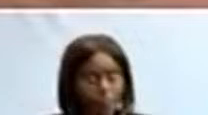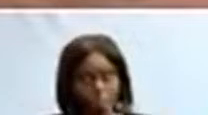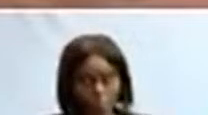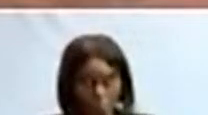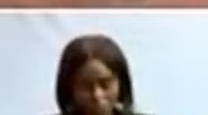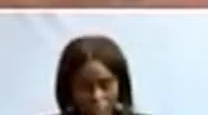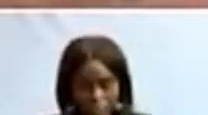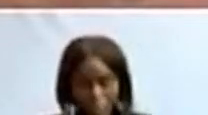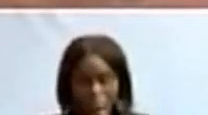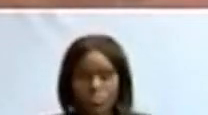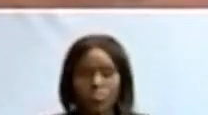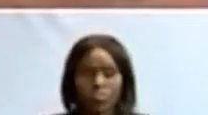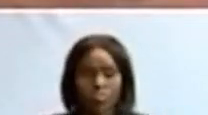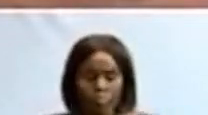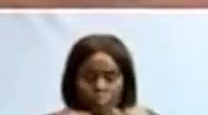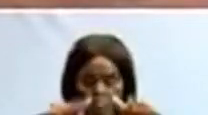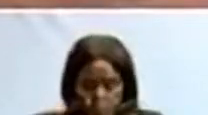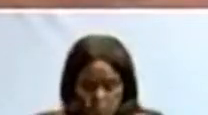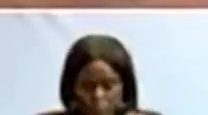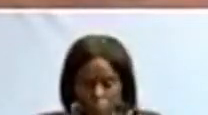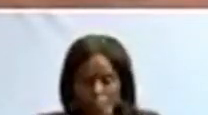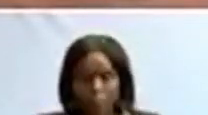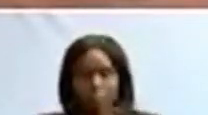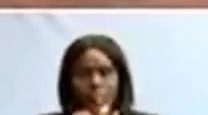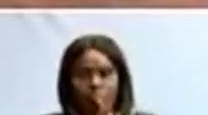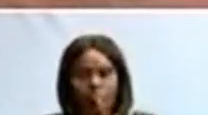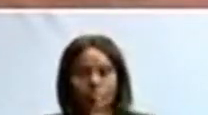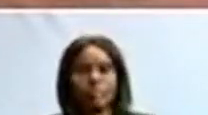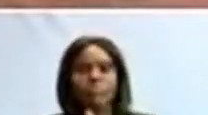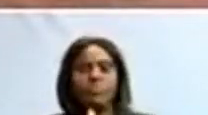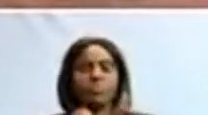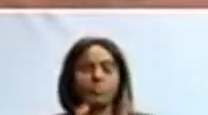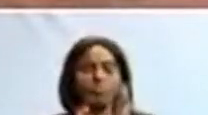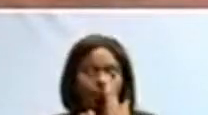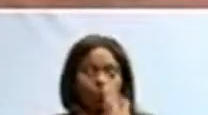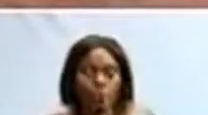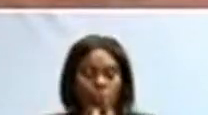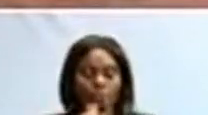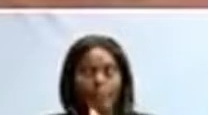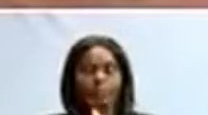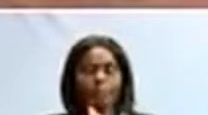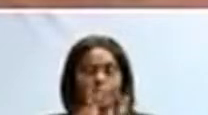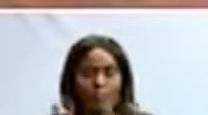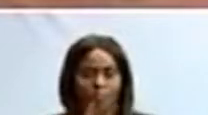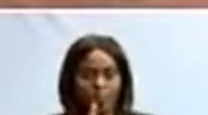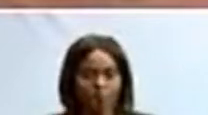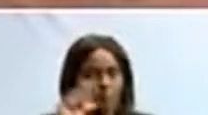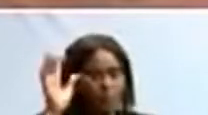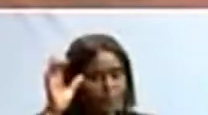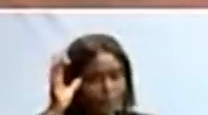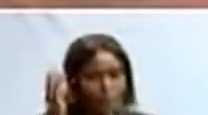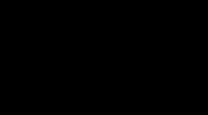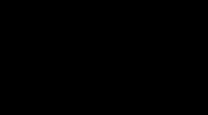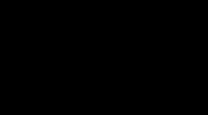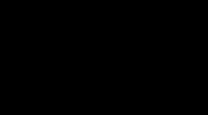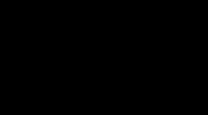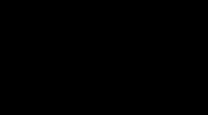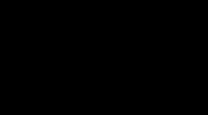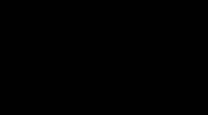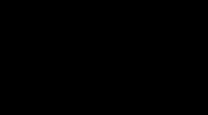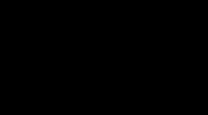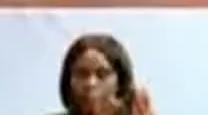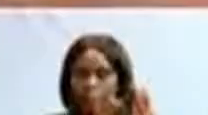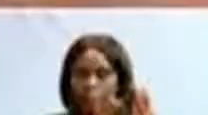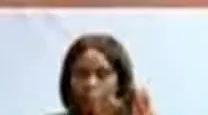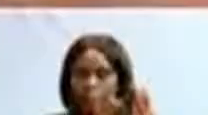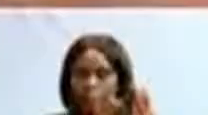stenographer, system analyst, legal assistant, and the assistant civil engineer, respectively,